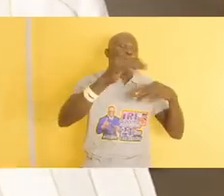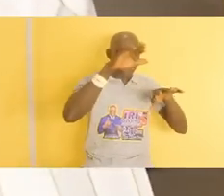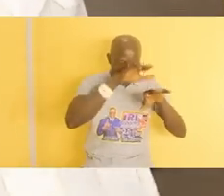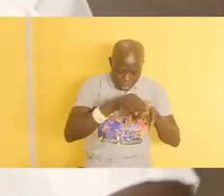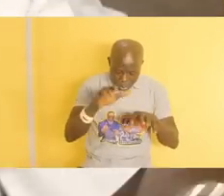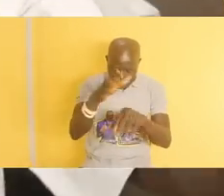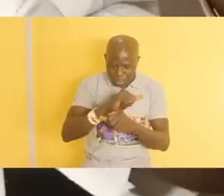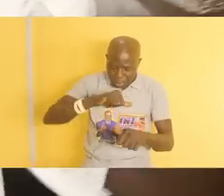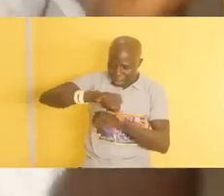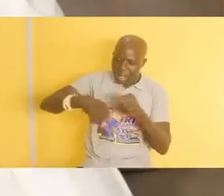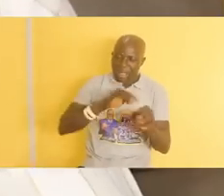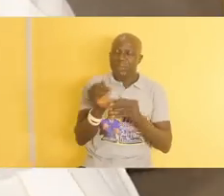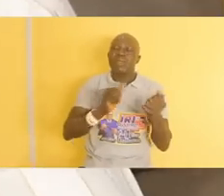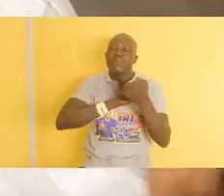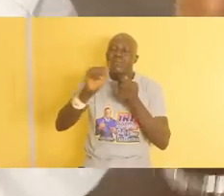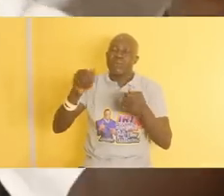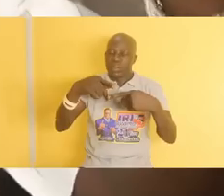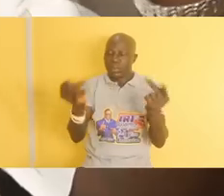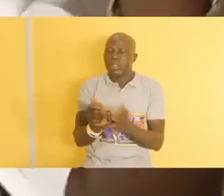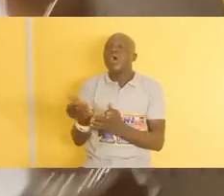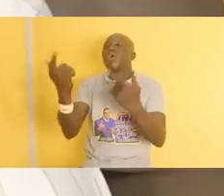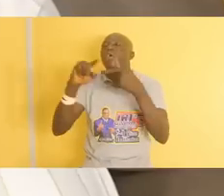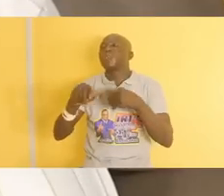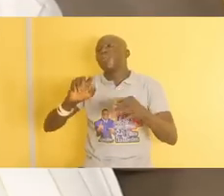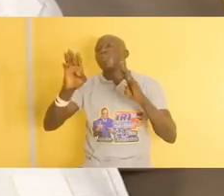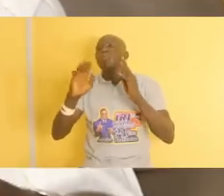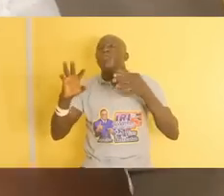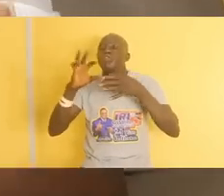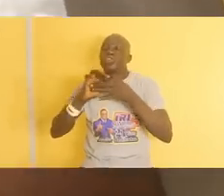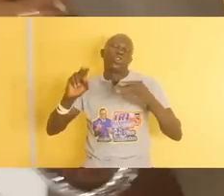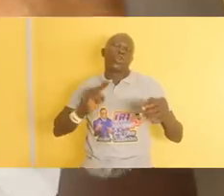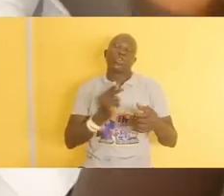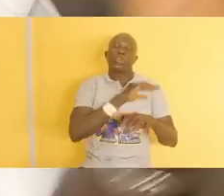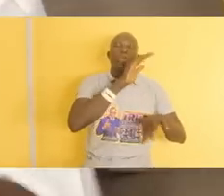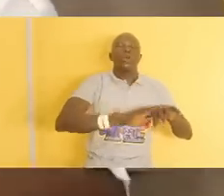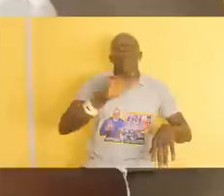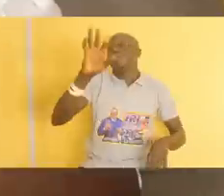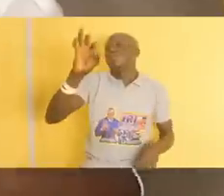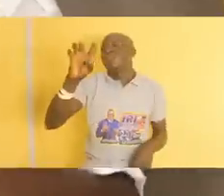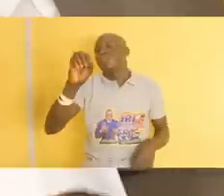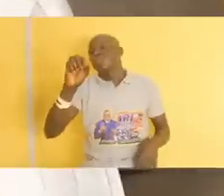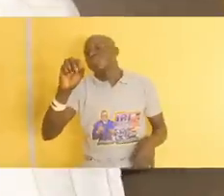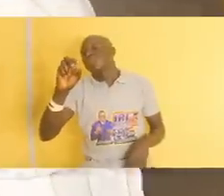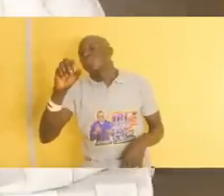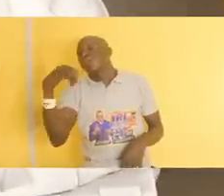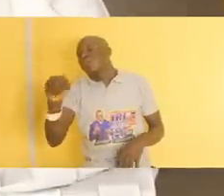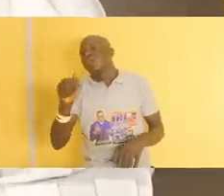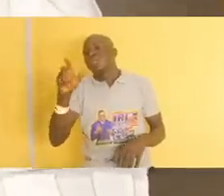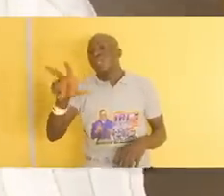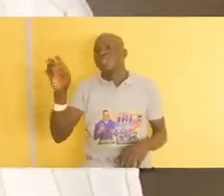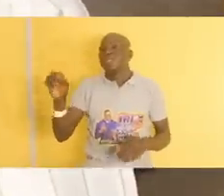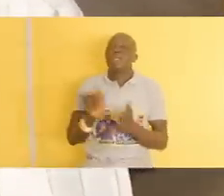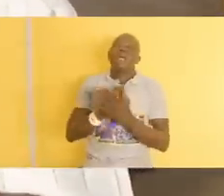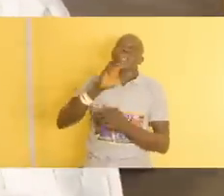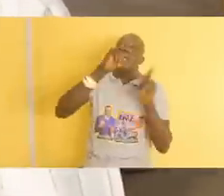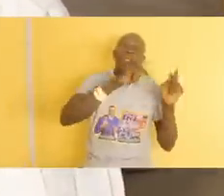Oh, no. Receive the oil. Make sure. Make sure you join us. Once it's not done. Join one with Facebook. You join us on Facebook.